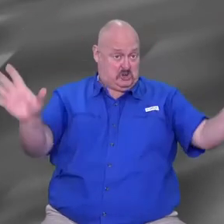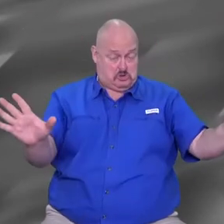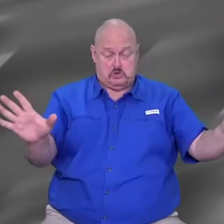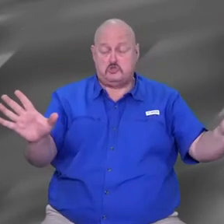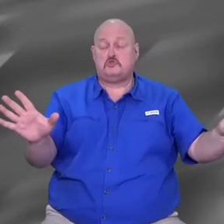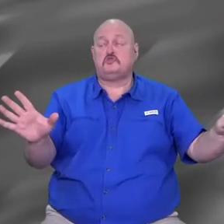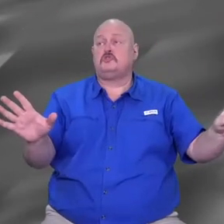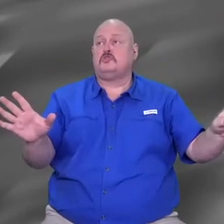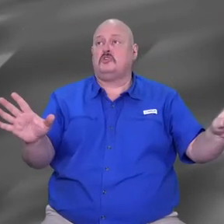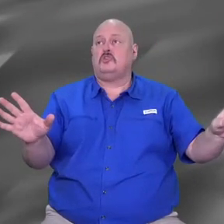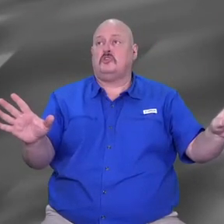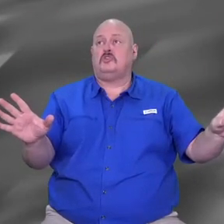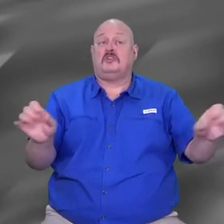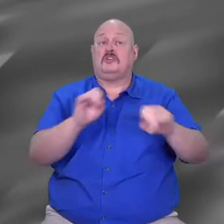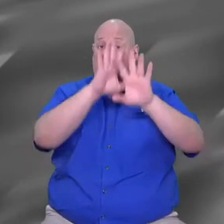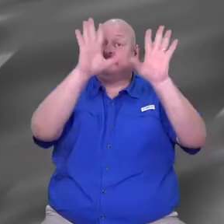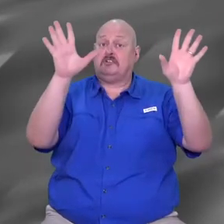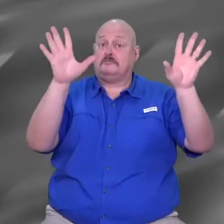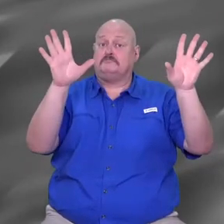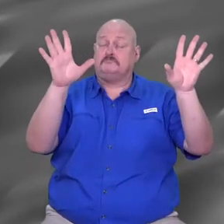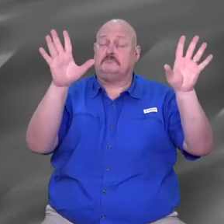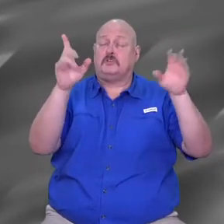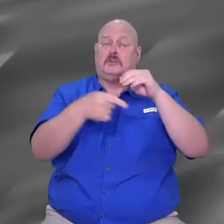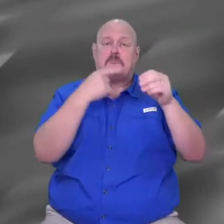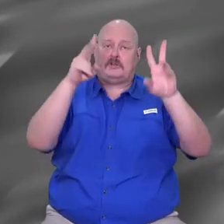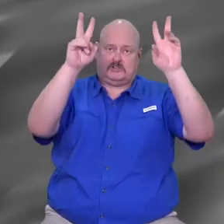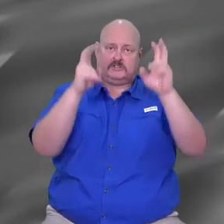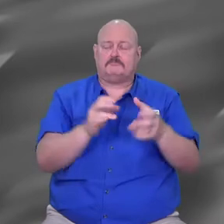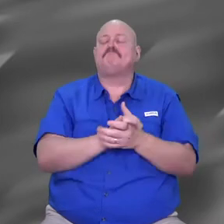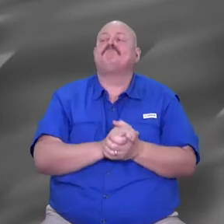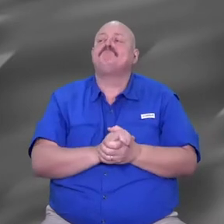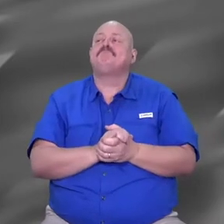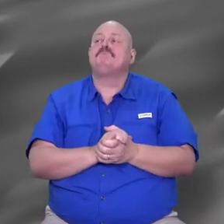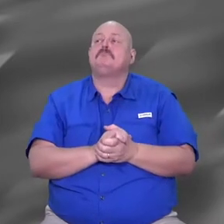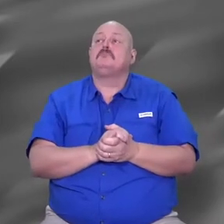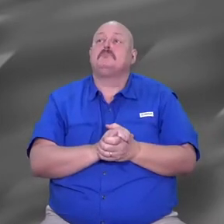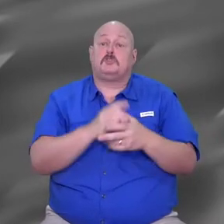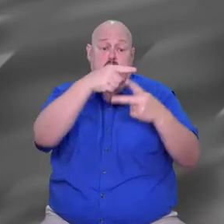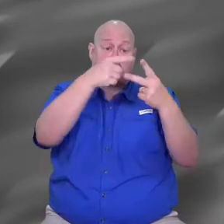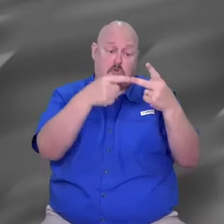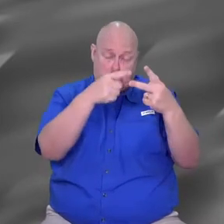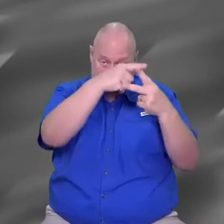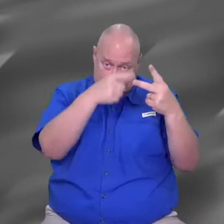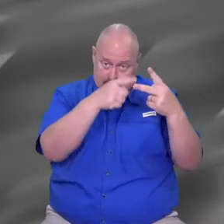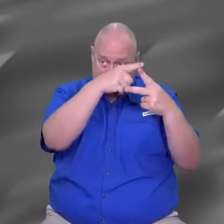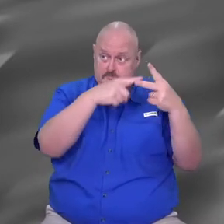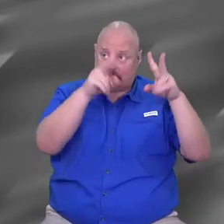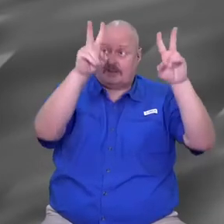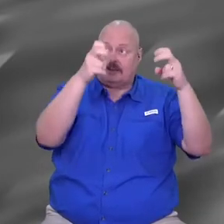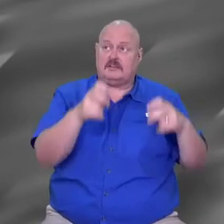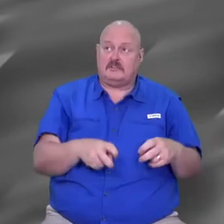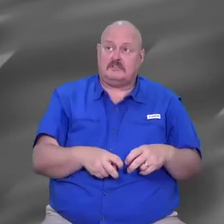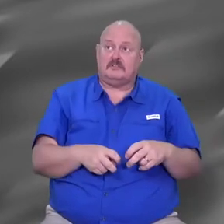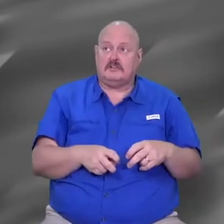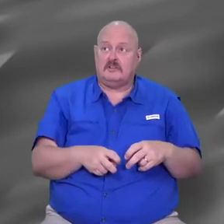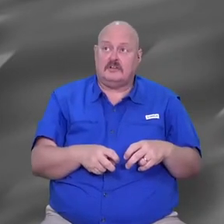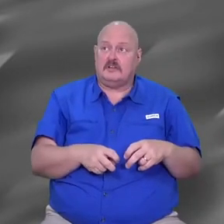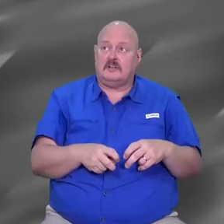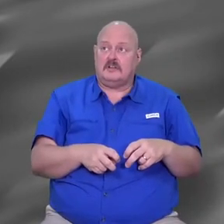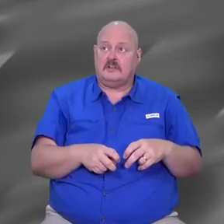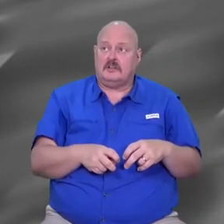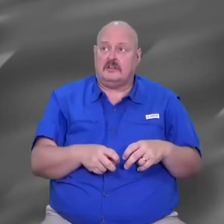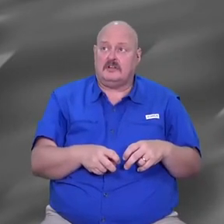and shall I say very clear about these subject matters. The two issues that I have titled tonight to be as,